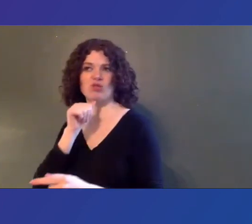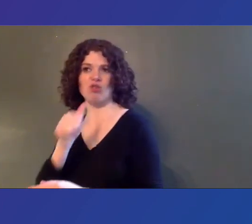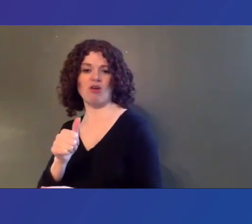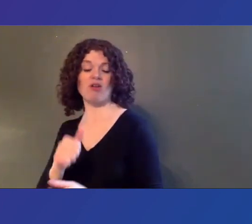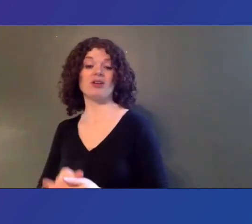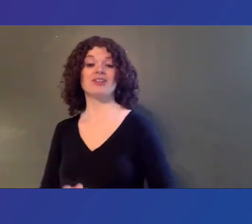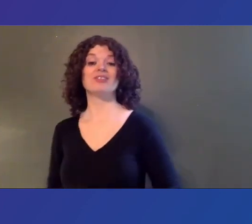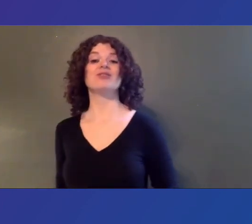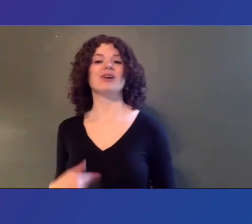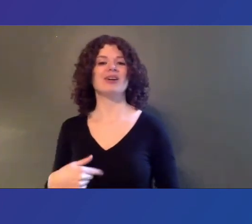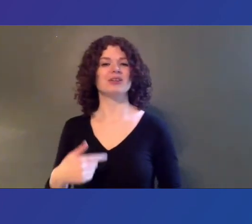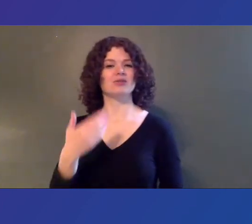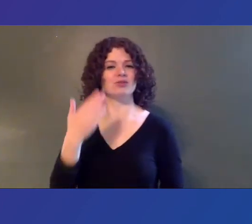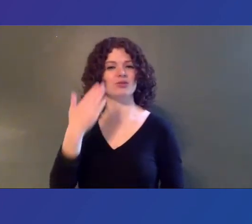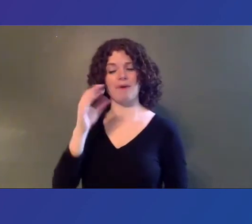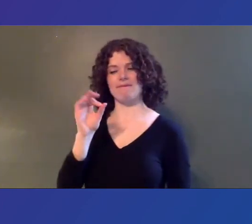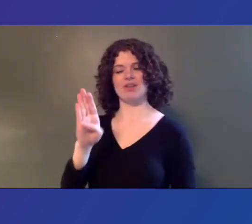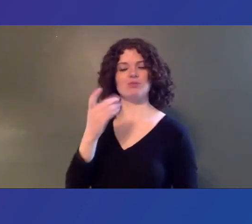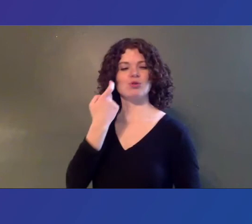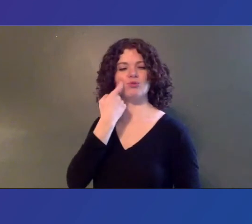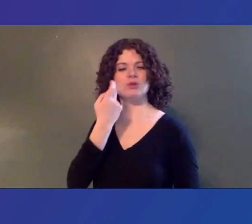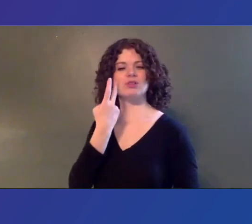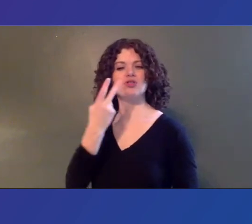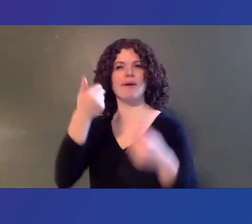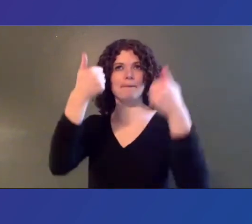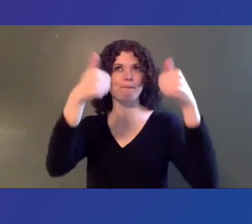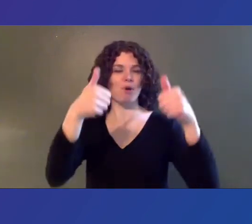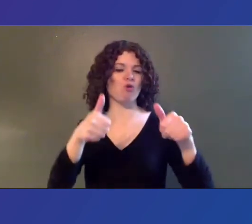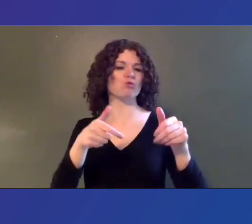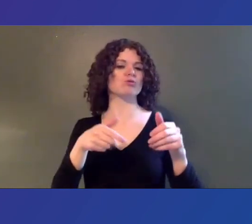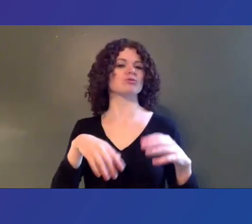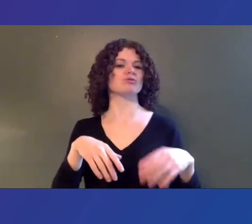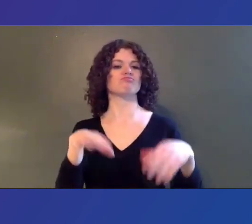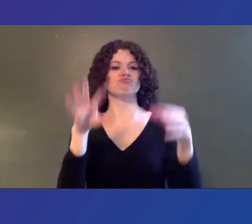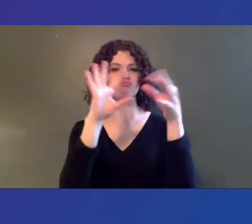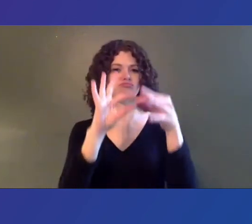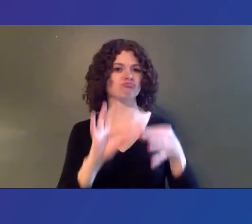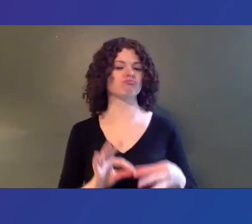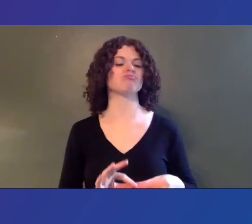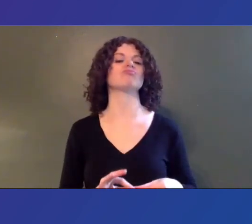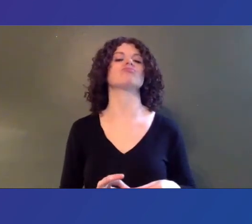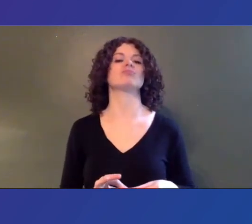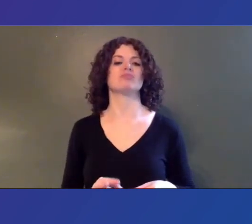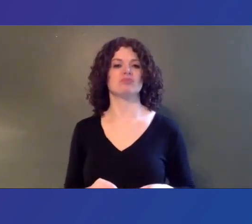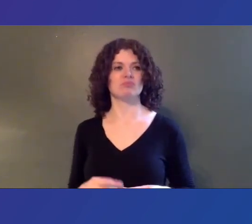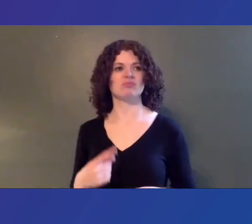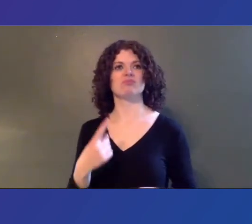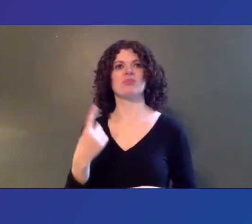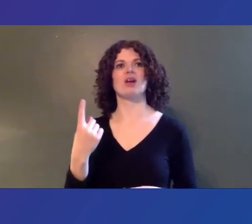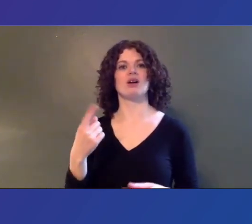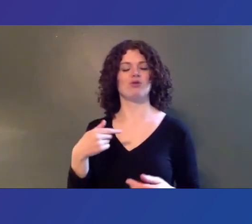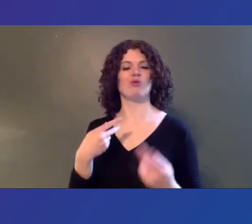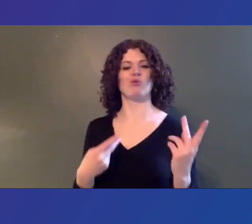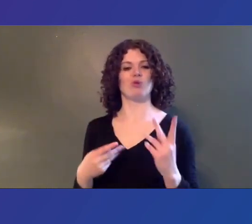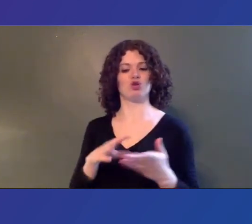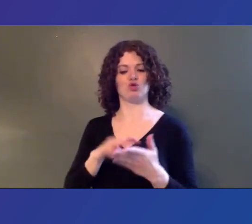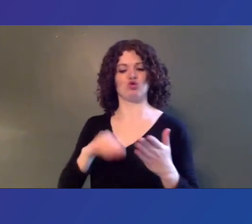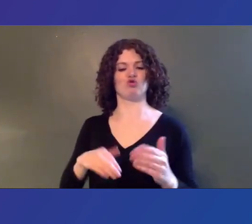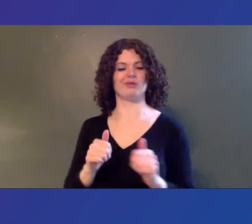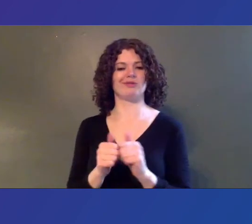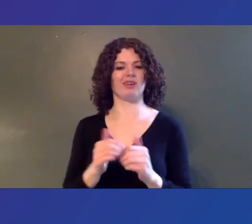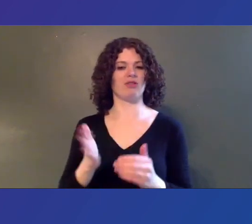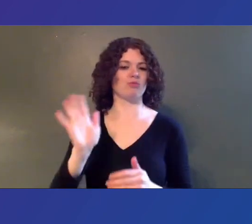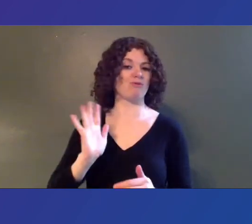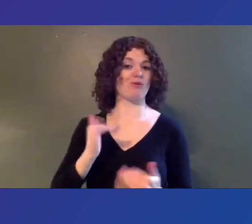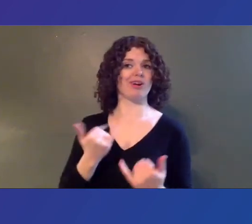a dance professor I know from undergrad noted that, well, he and I were students together in undergrad. Now he's a dance professor in a school in Pennsylvania. He